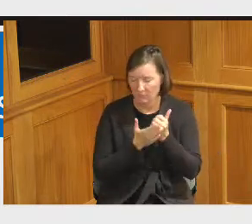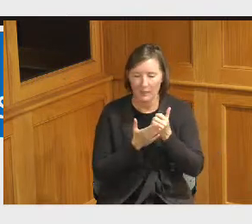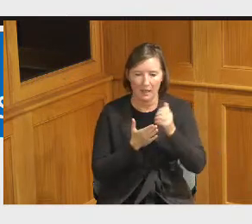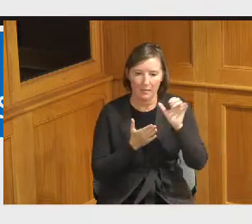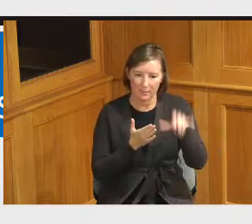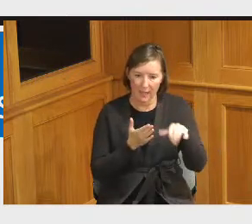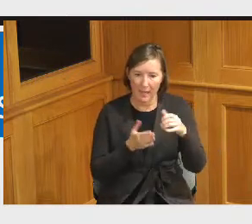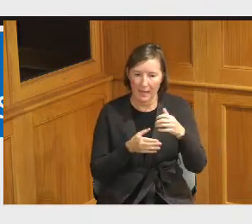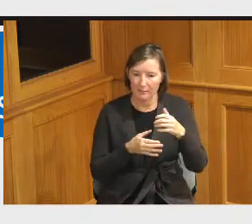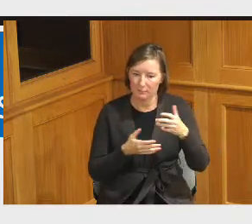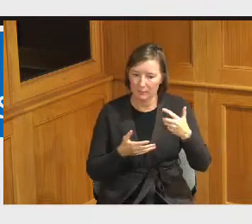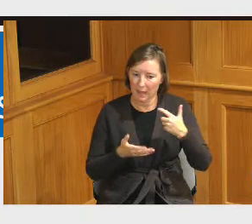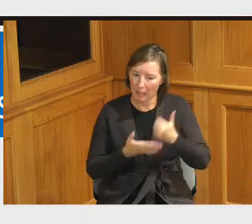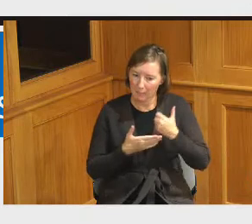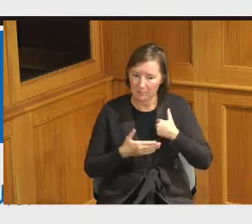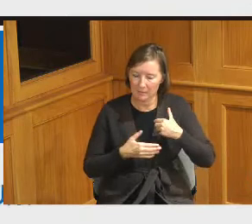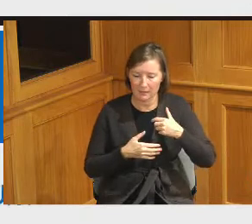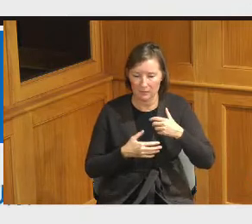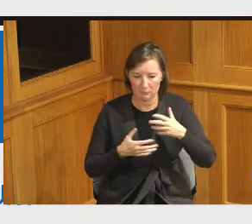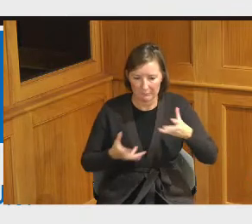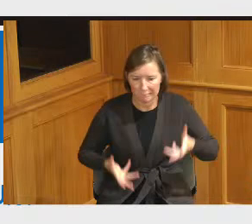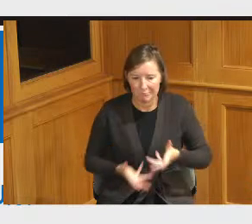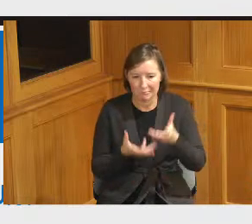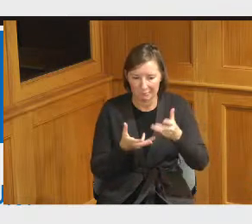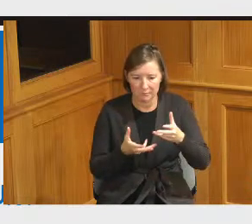drive this effort in Hamilton County.